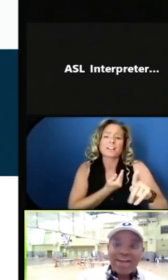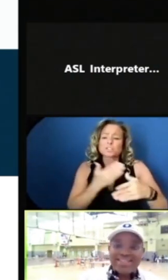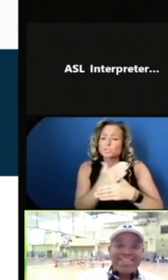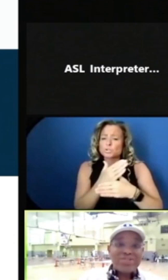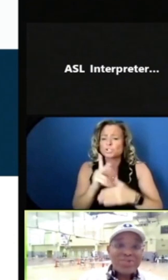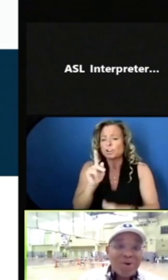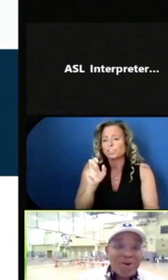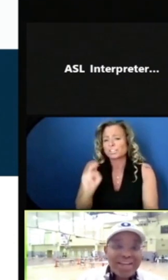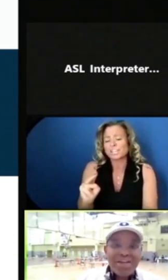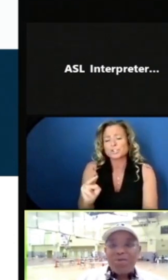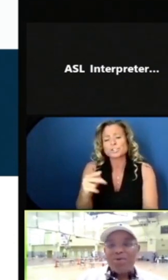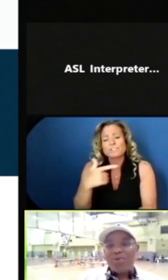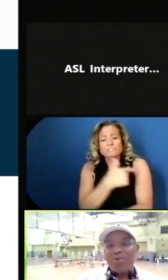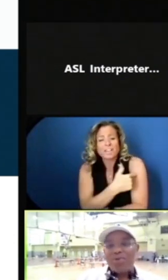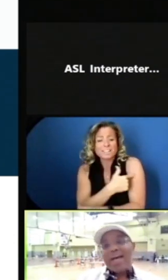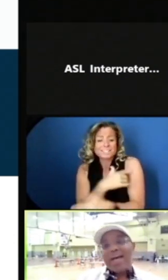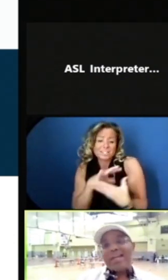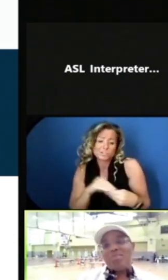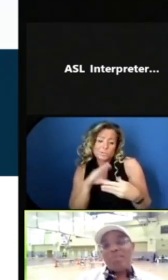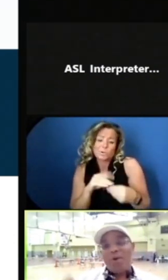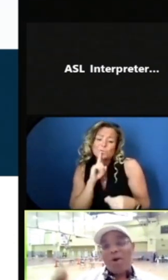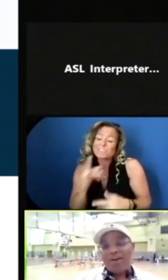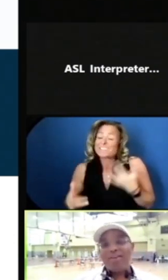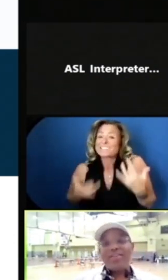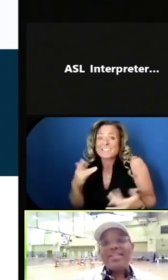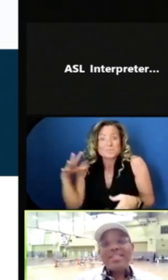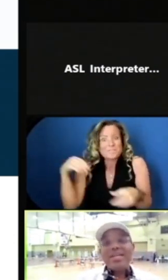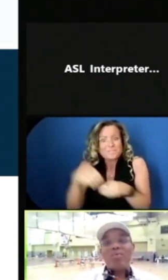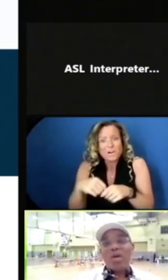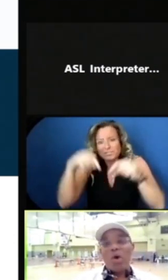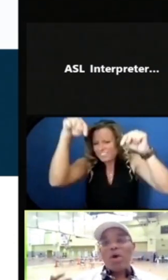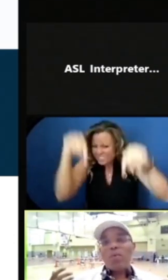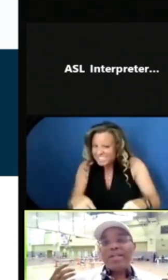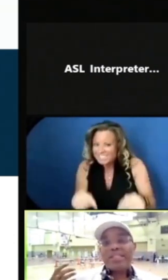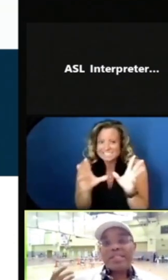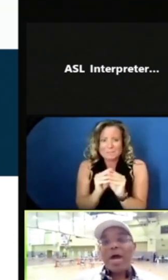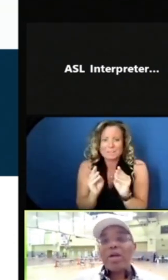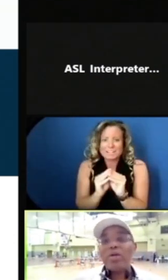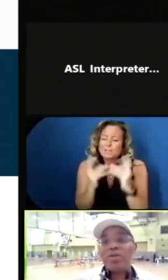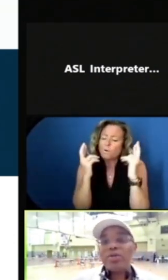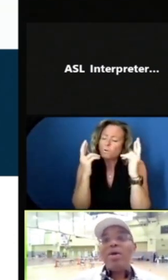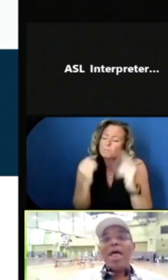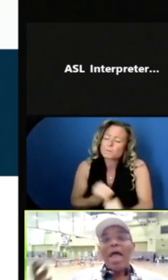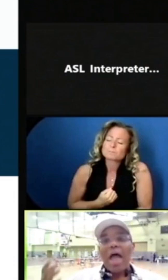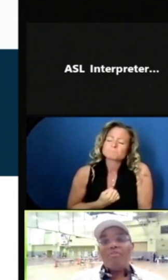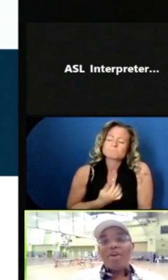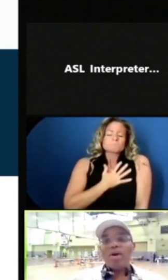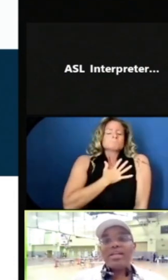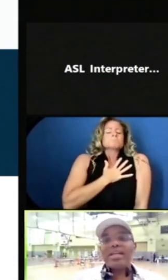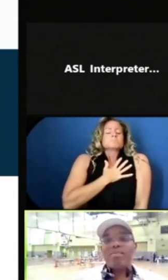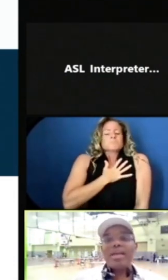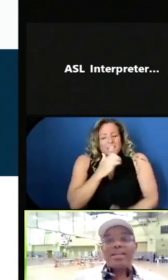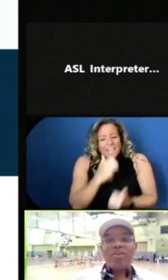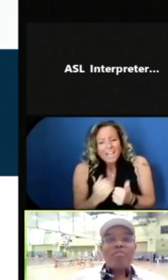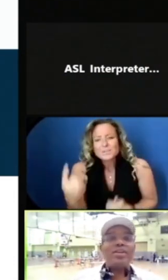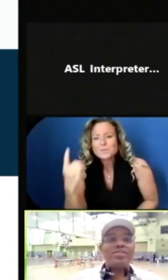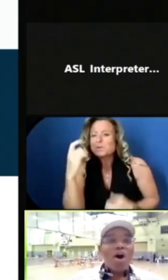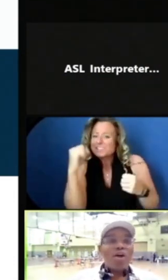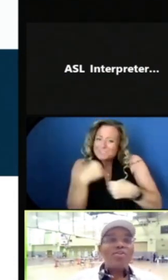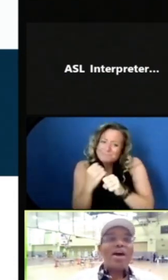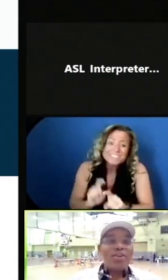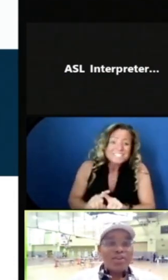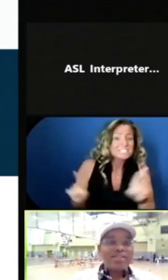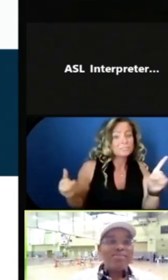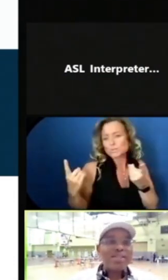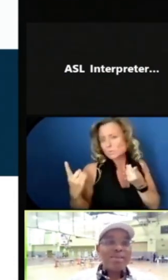Kedren vaccine story. We're really excited to be a part of this meeting. We hope that we inspire you. Everyone can make a difference.